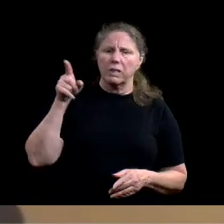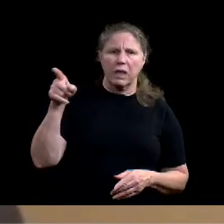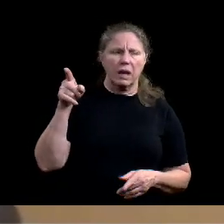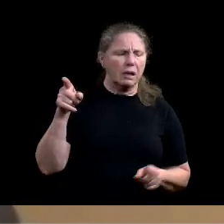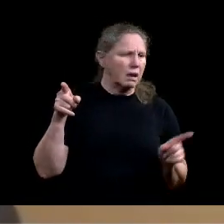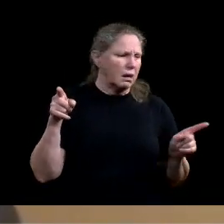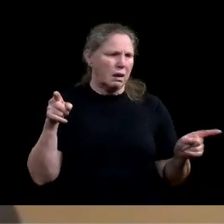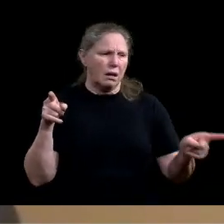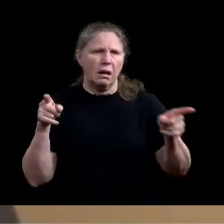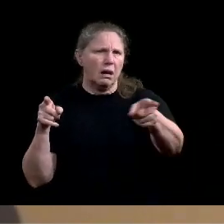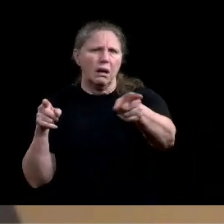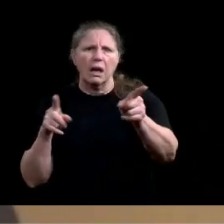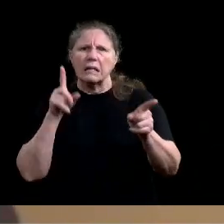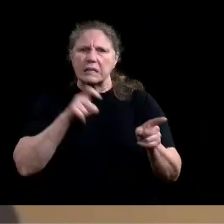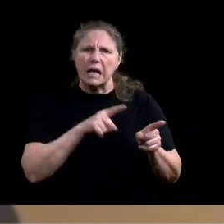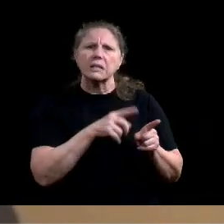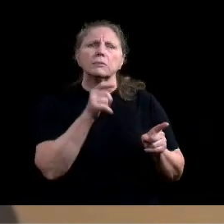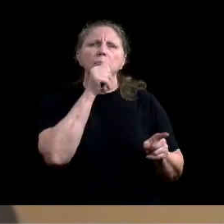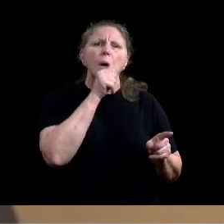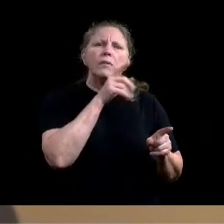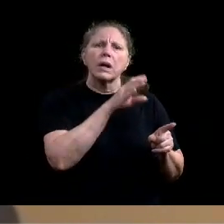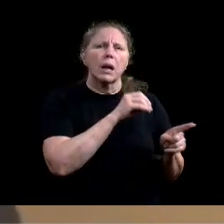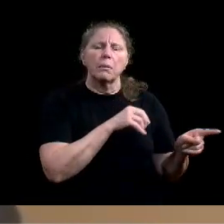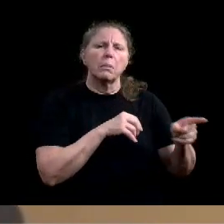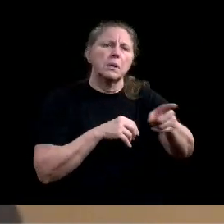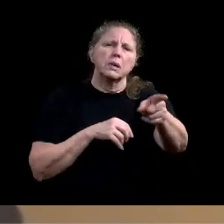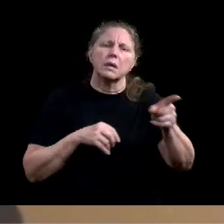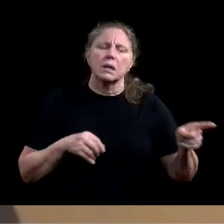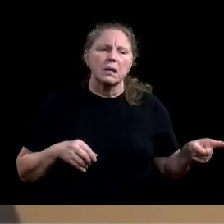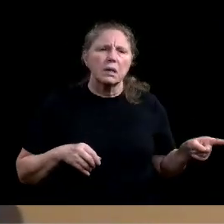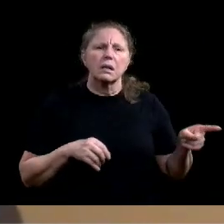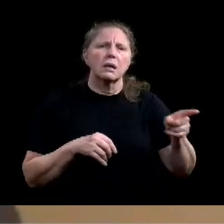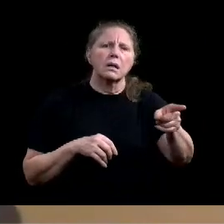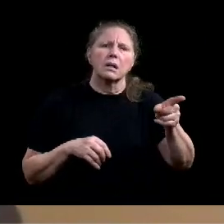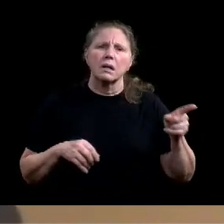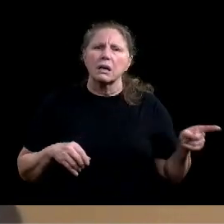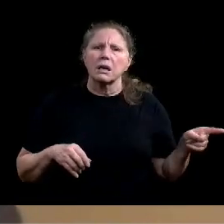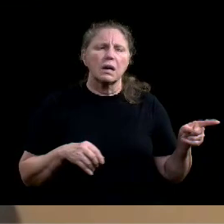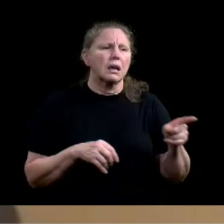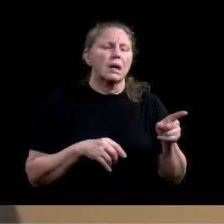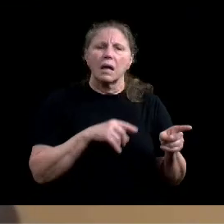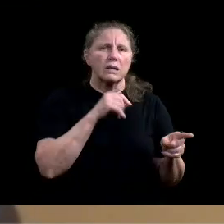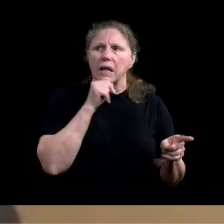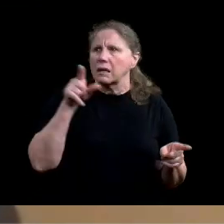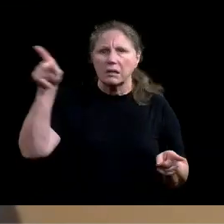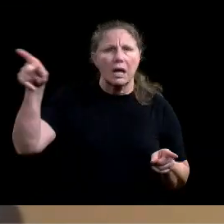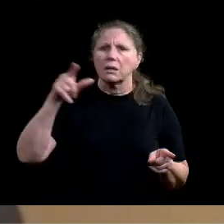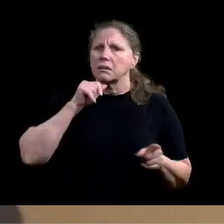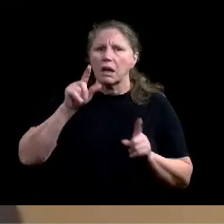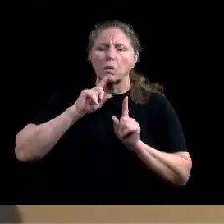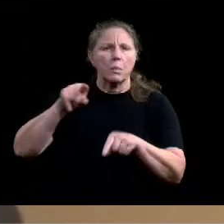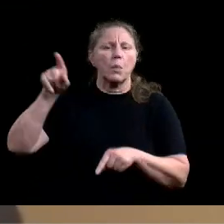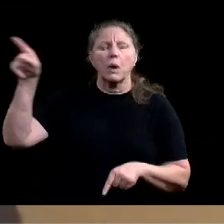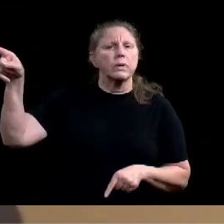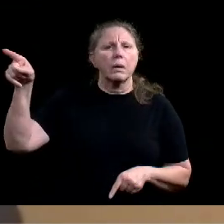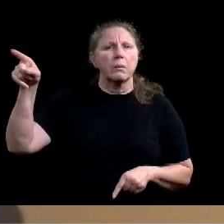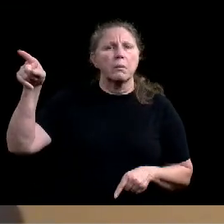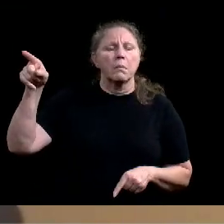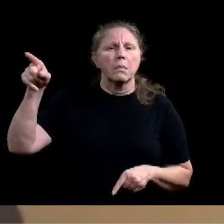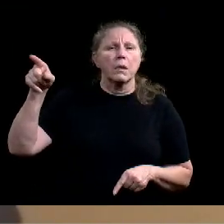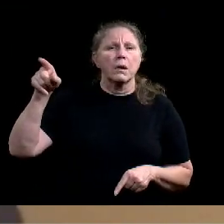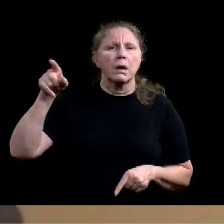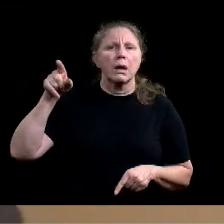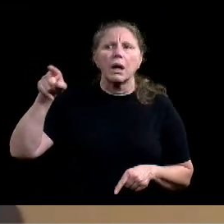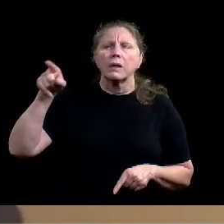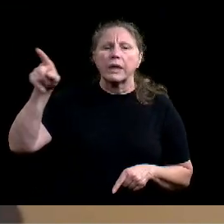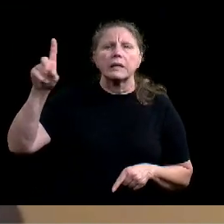been put up on the DSHS website. The reporting process that the labs follow is apparently slow. But